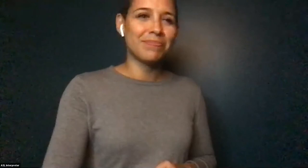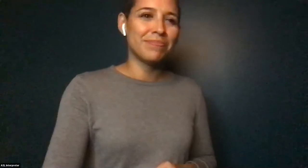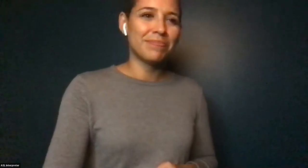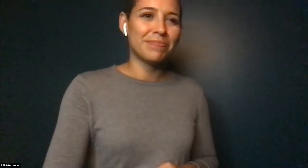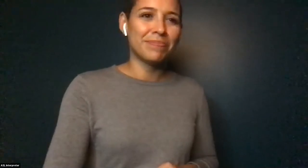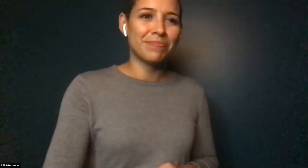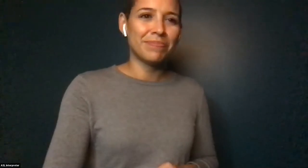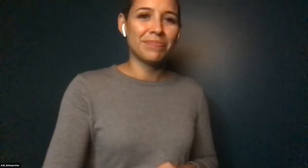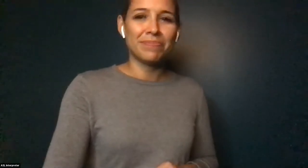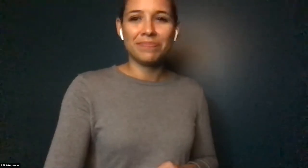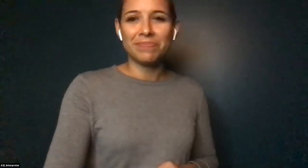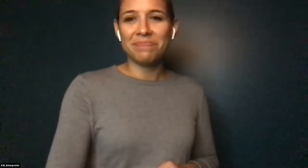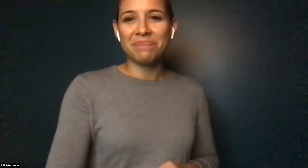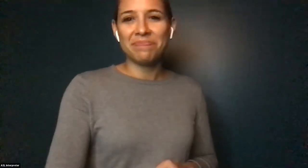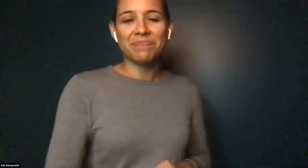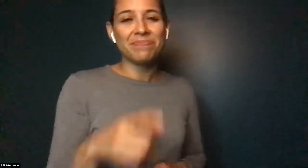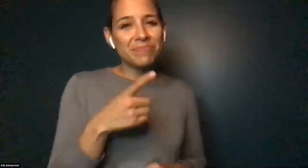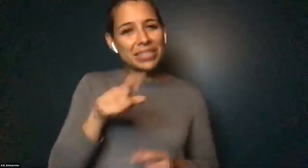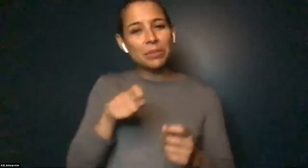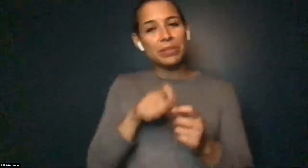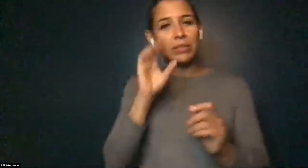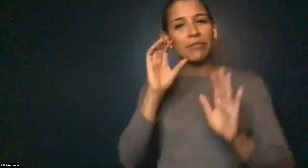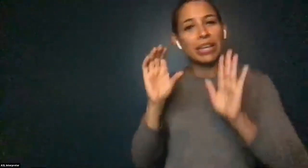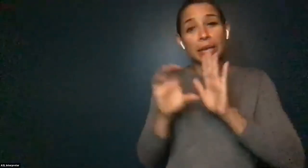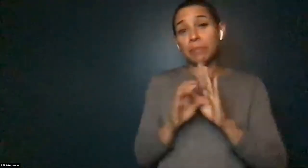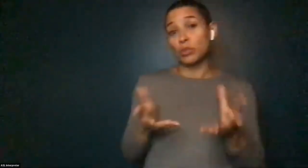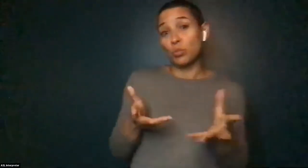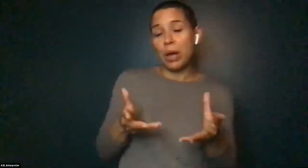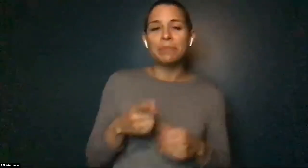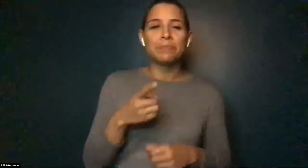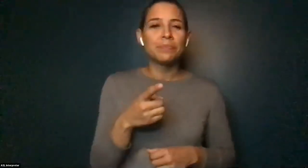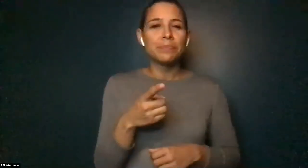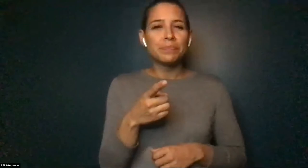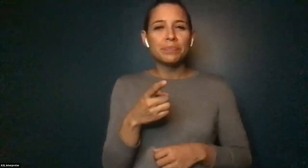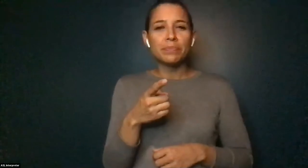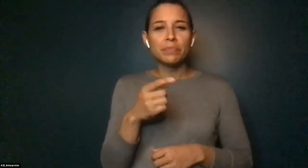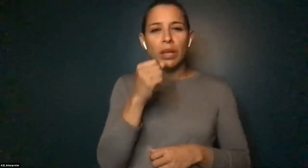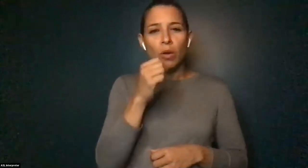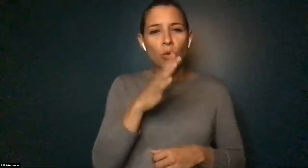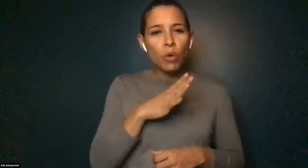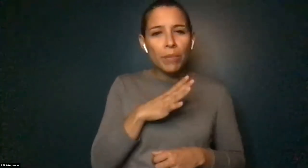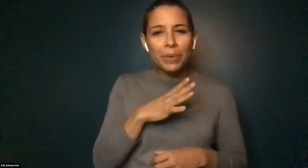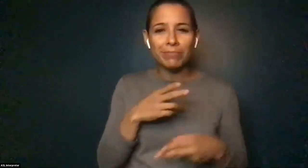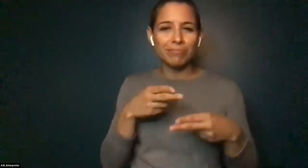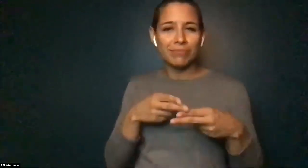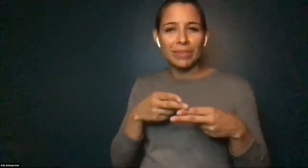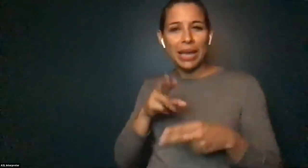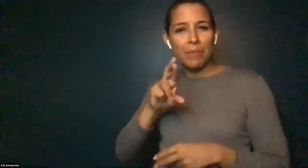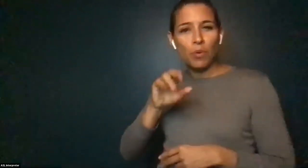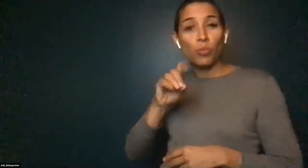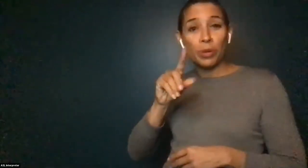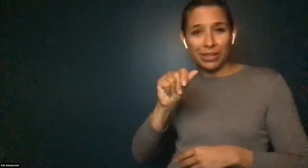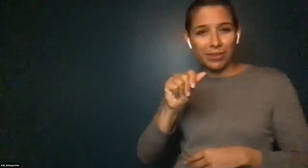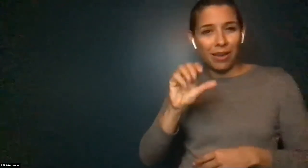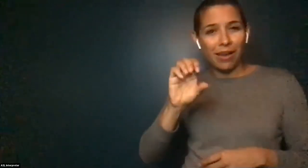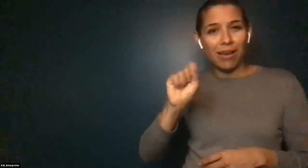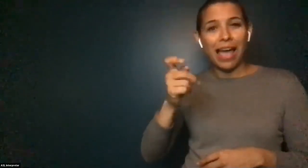was of, um, was of a woman, uh, by the name of Rita Asker who was one